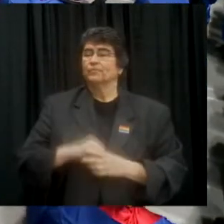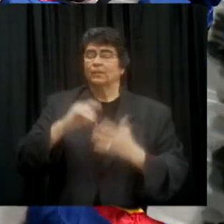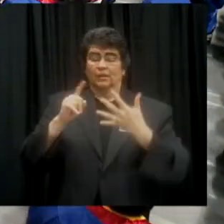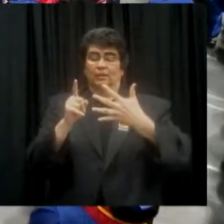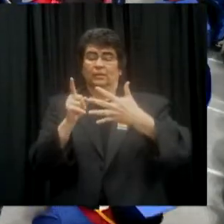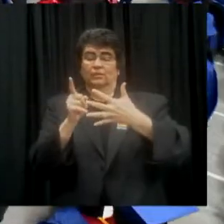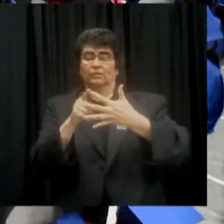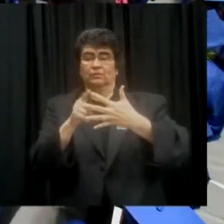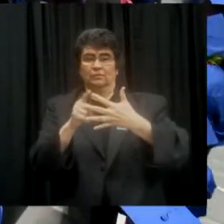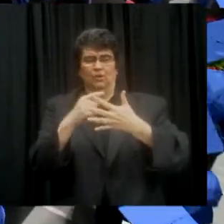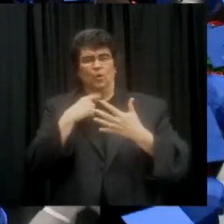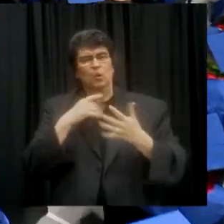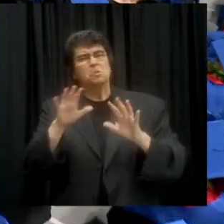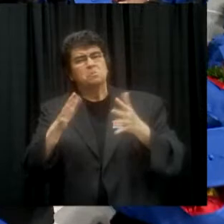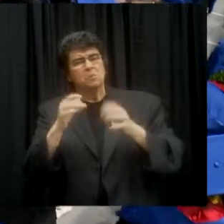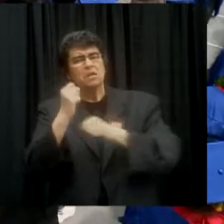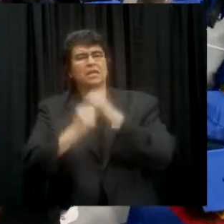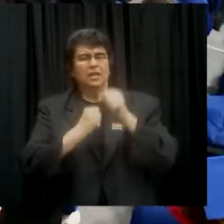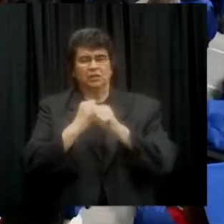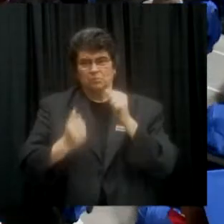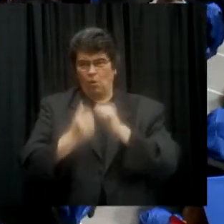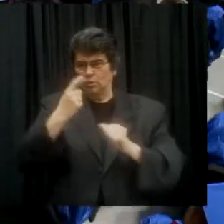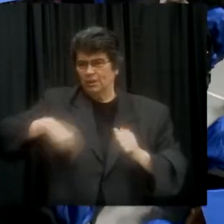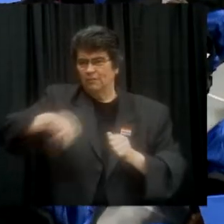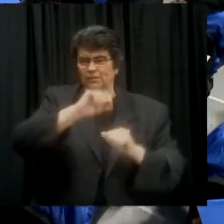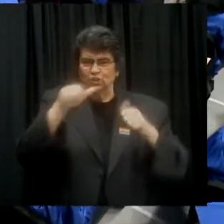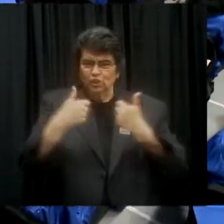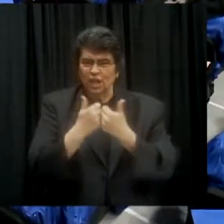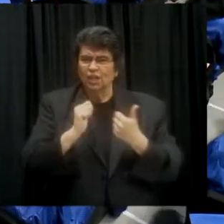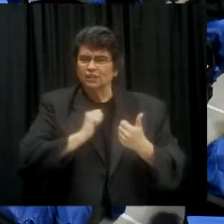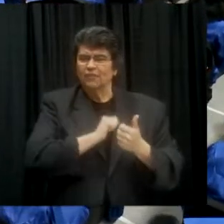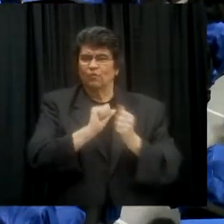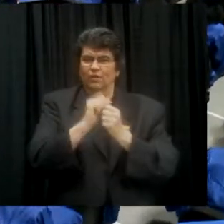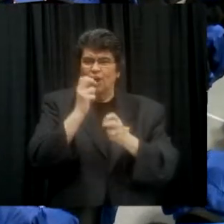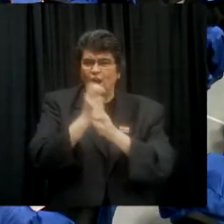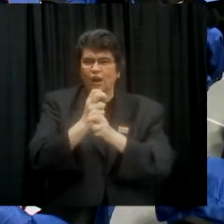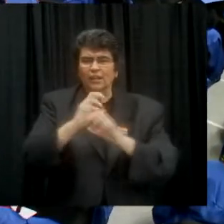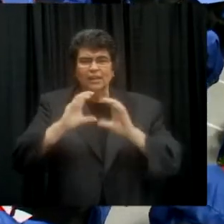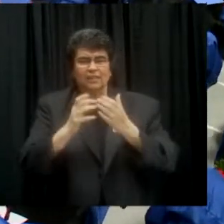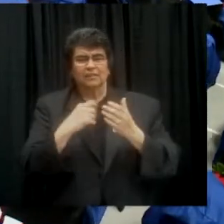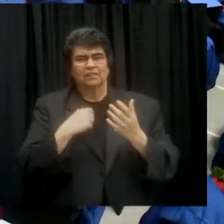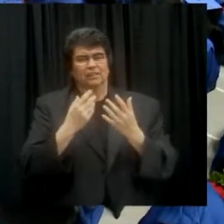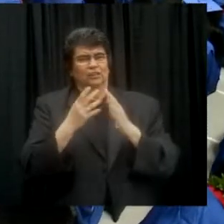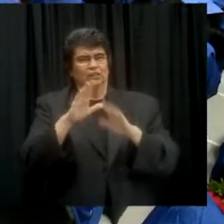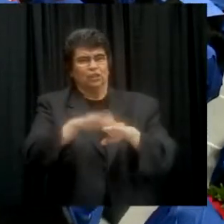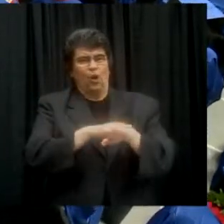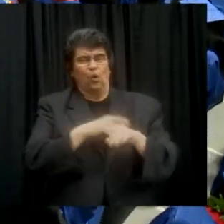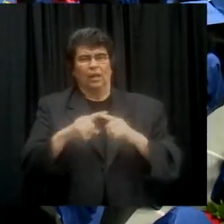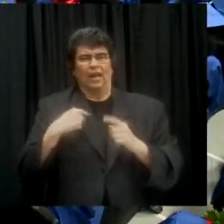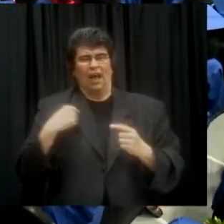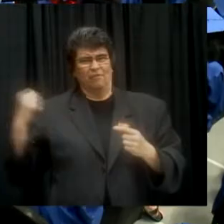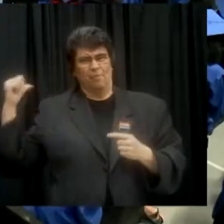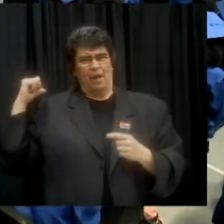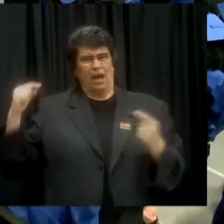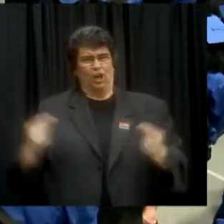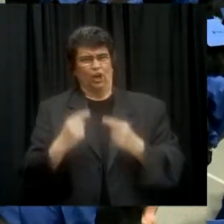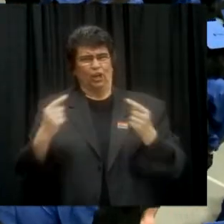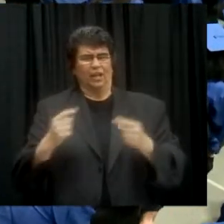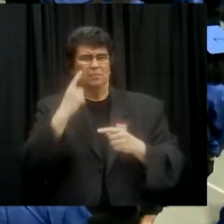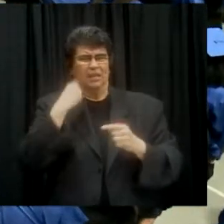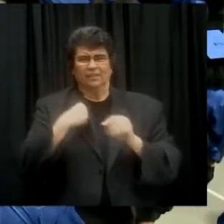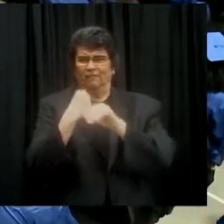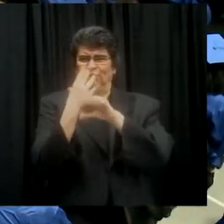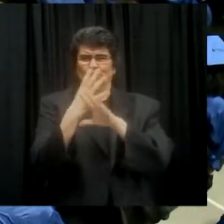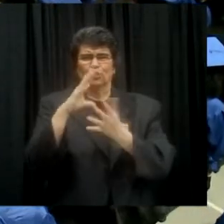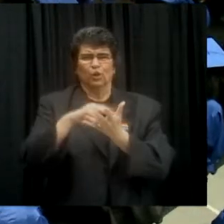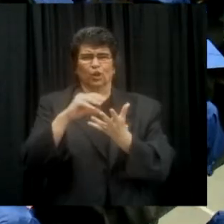a lukewarm year where most of us challenged ourselves with harder classes, as well as slowly heal from the back pain that came from virtual learning in